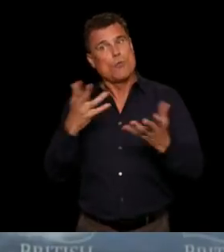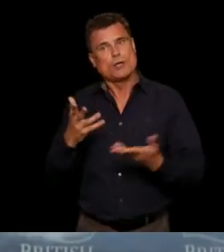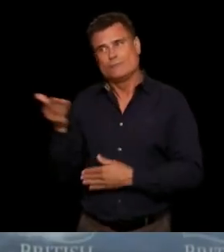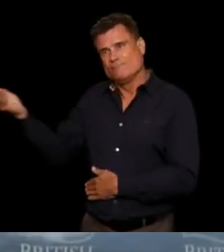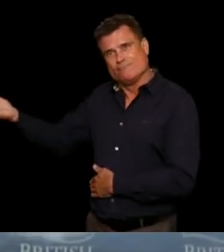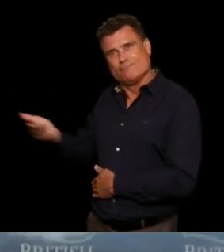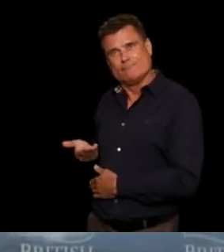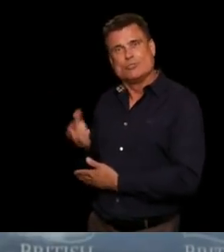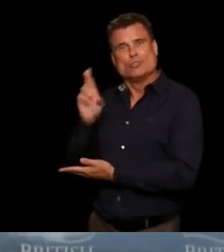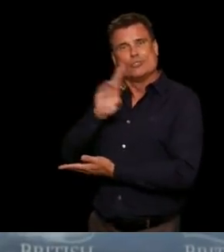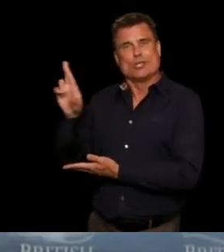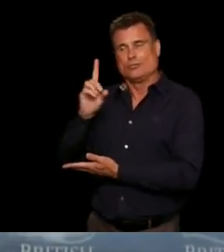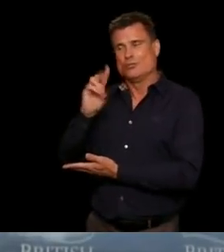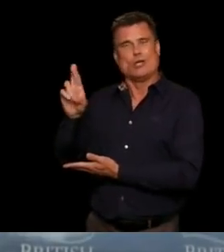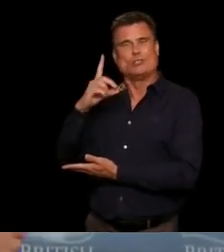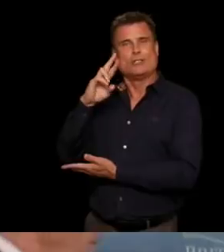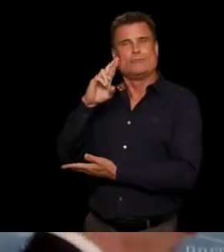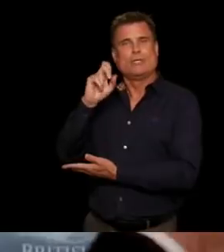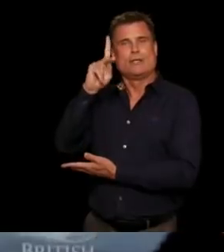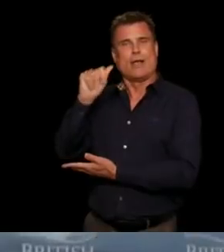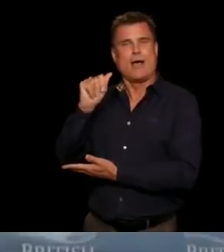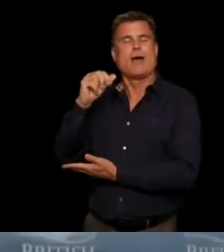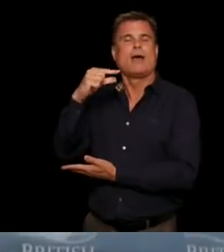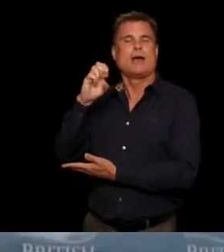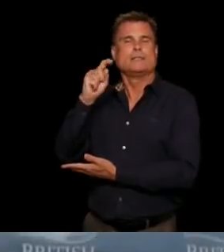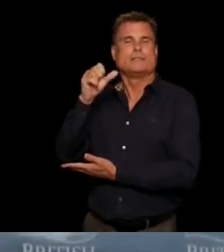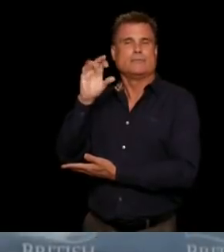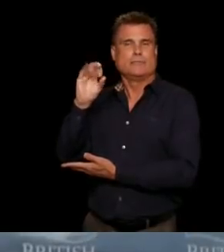introduce Dr. Réka Gustafson.